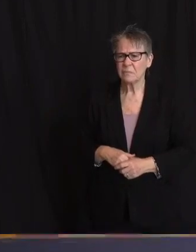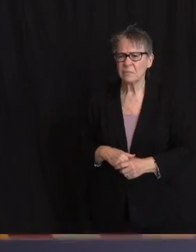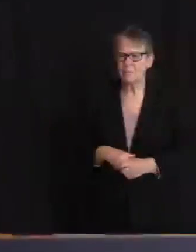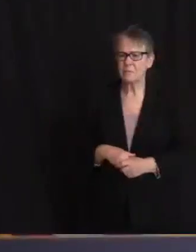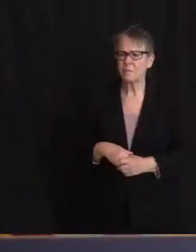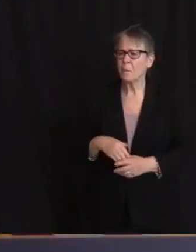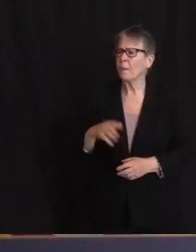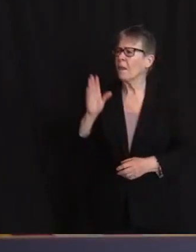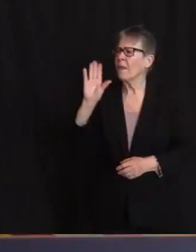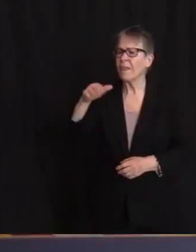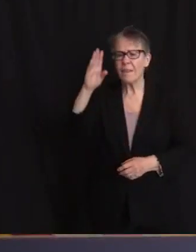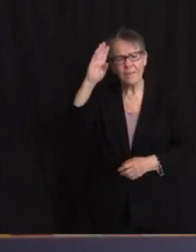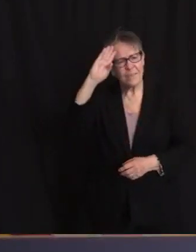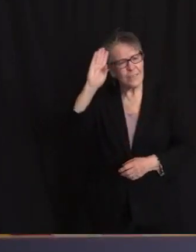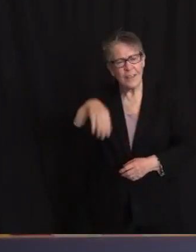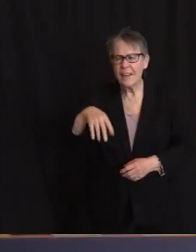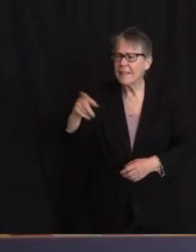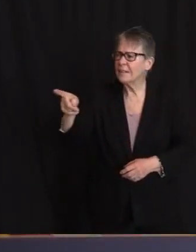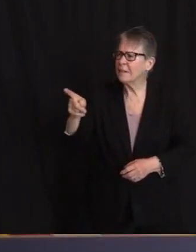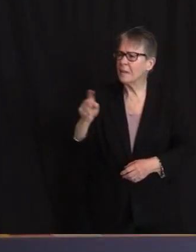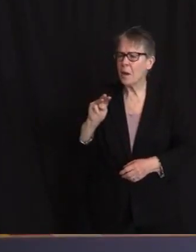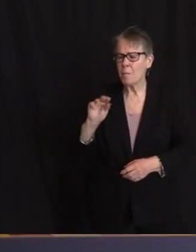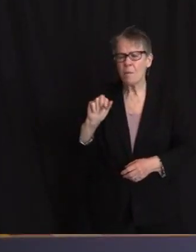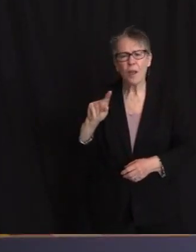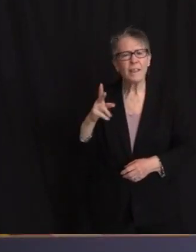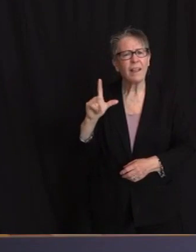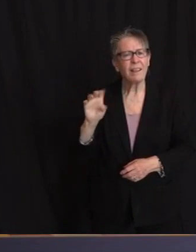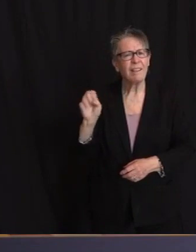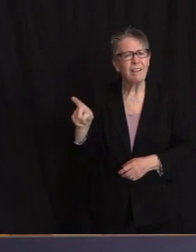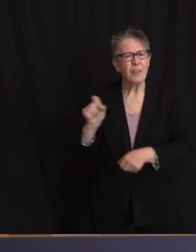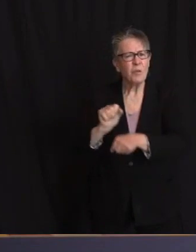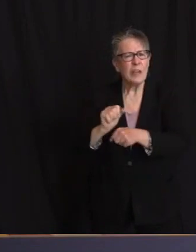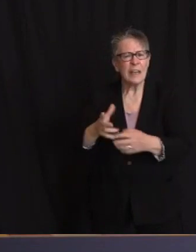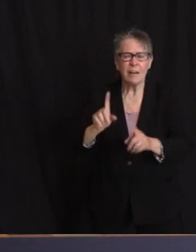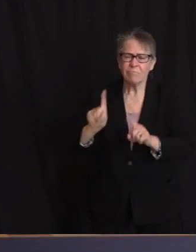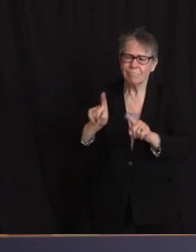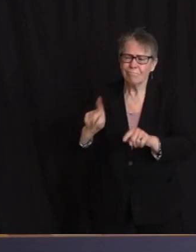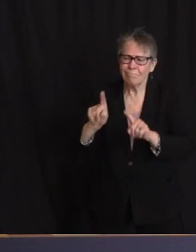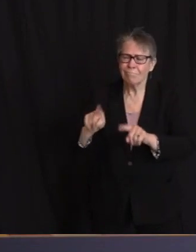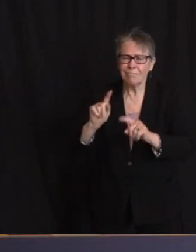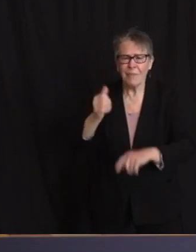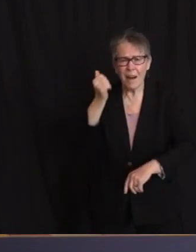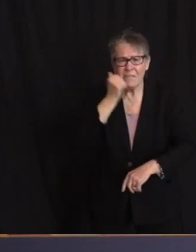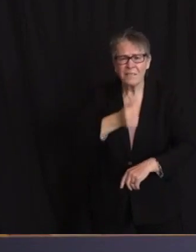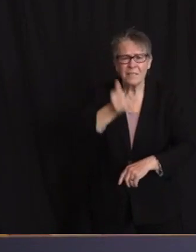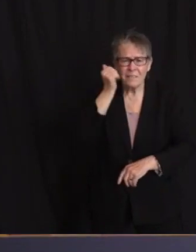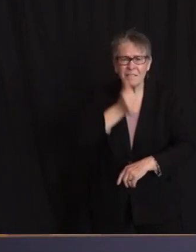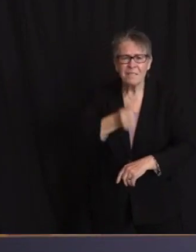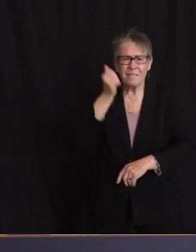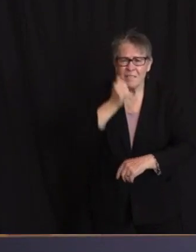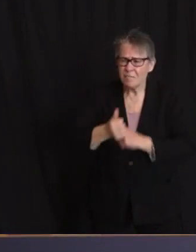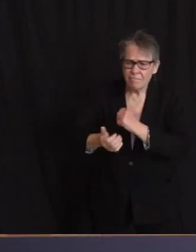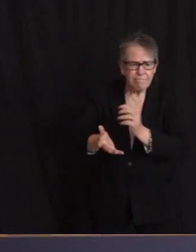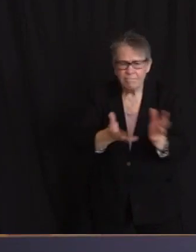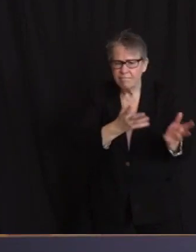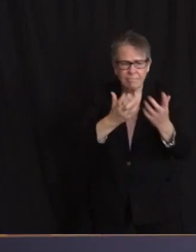consider 3, maybe 4, if they're short questions at most each. We've got a big crowd today, and when we're under the gun. Not yet, not quite